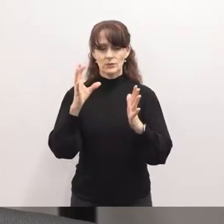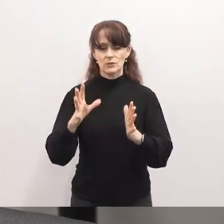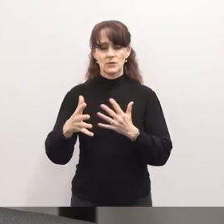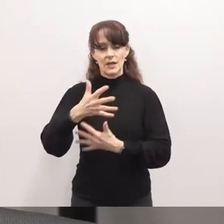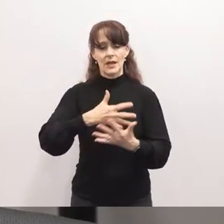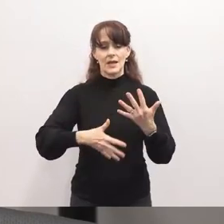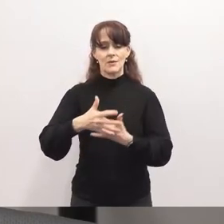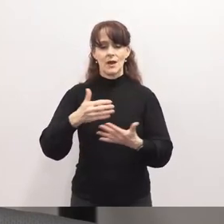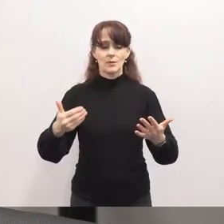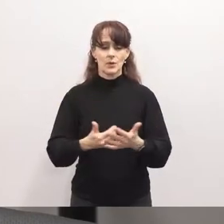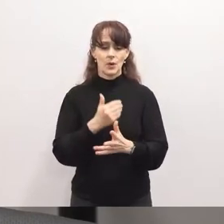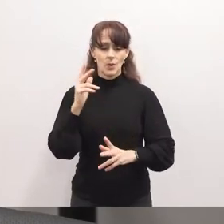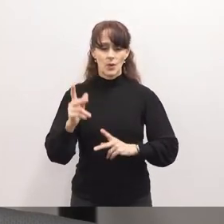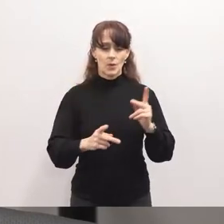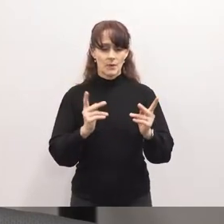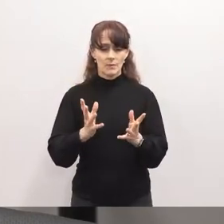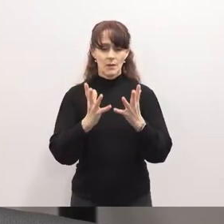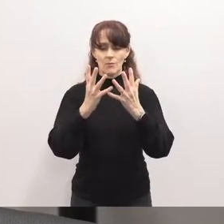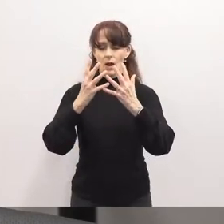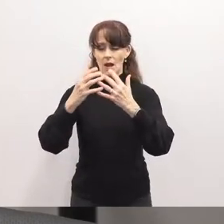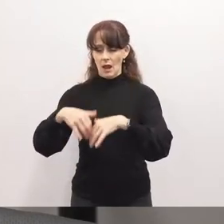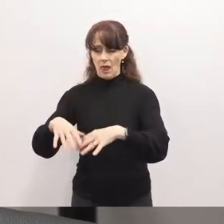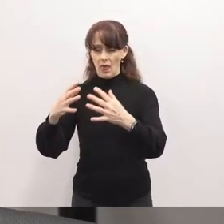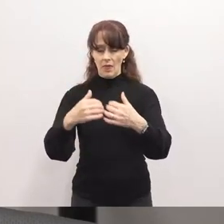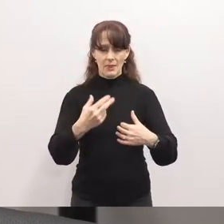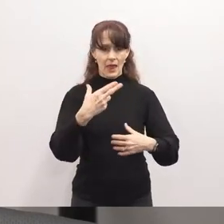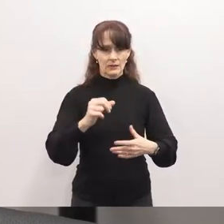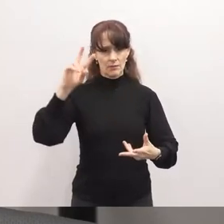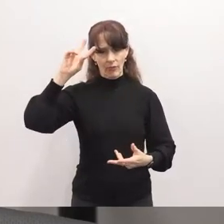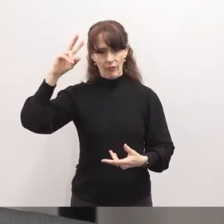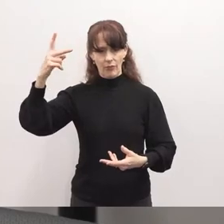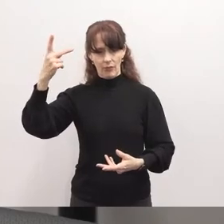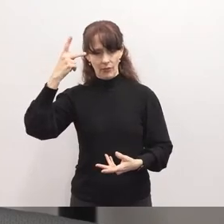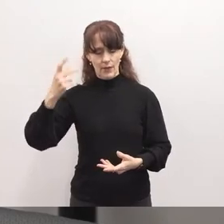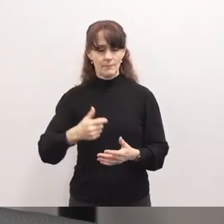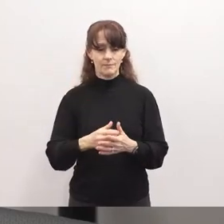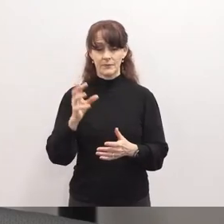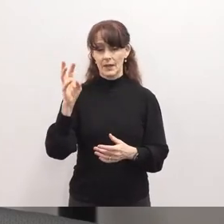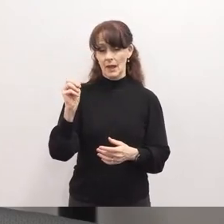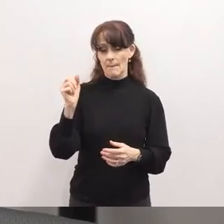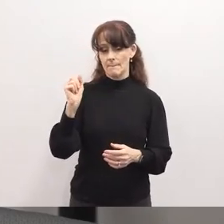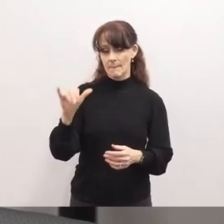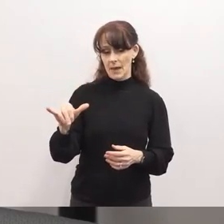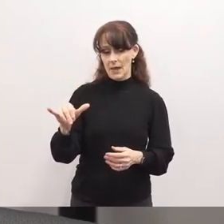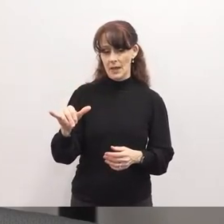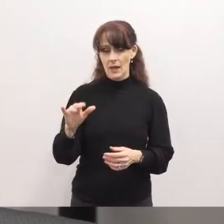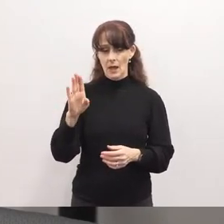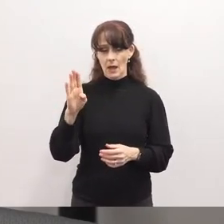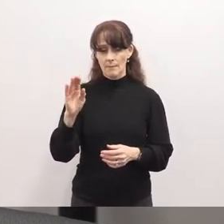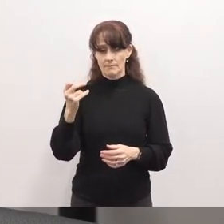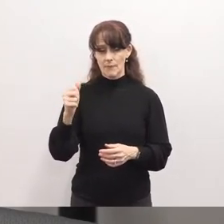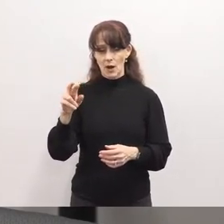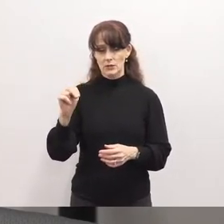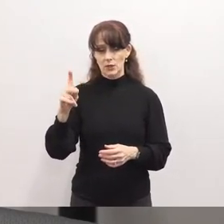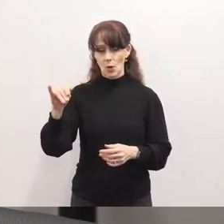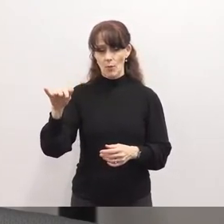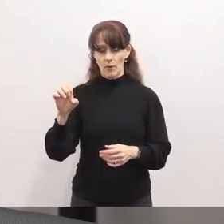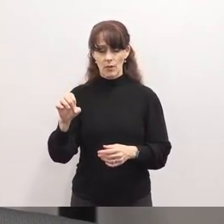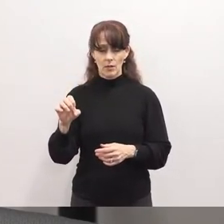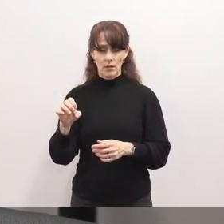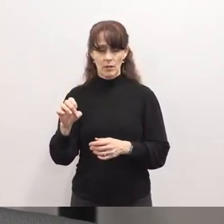with new people, breaking down the barriers of high school misconceptions. In May, we will be hosting our Barnes & Noble Book Fair at the Long Beach Town